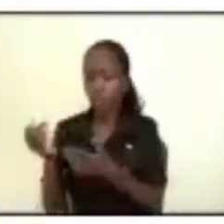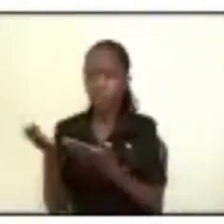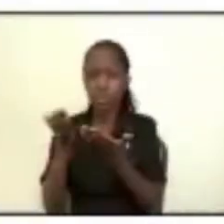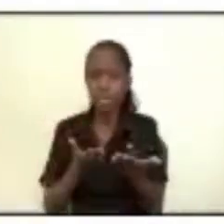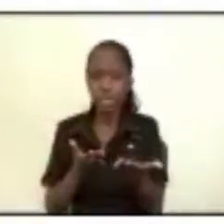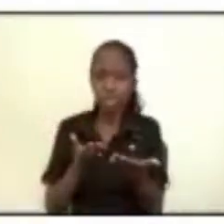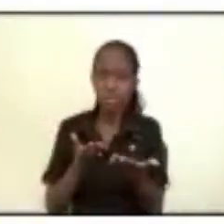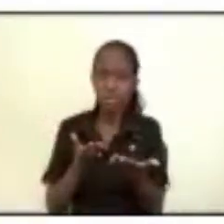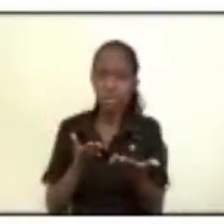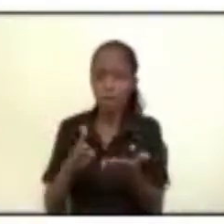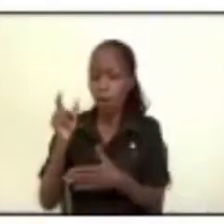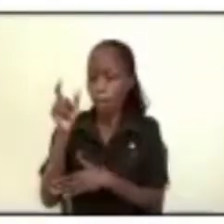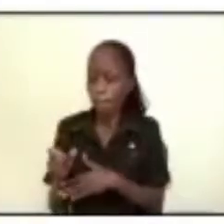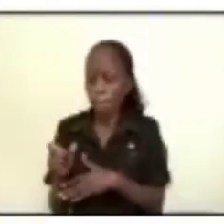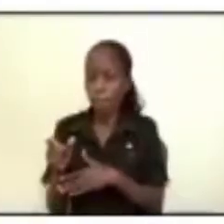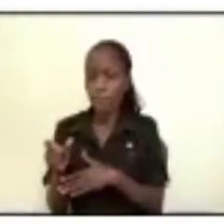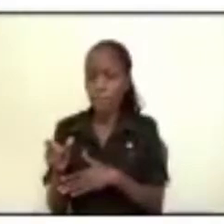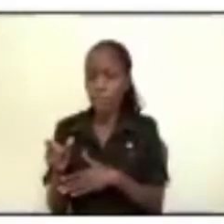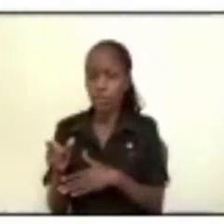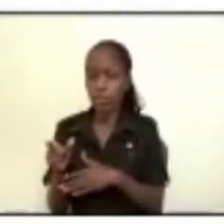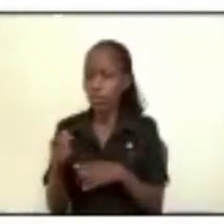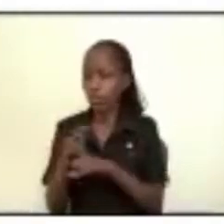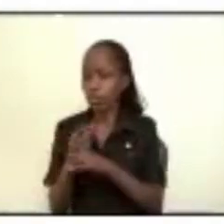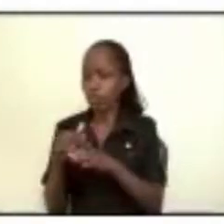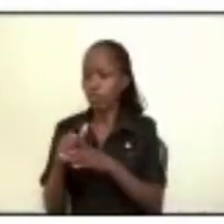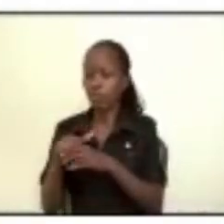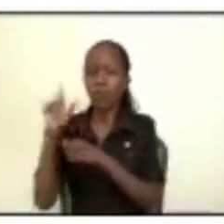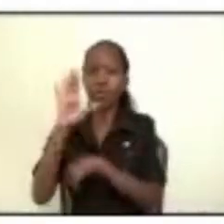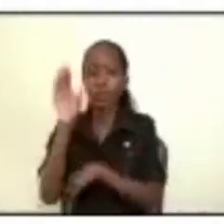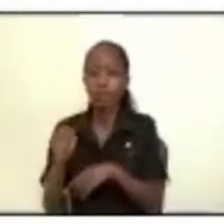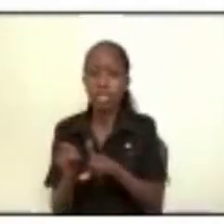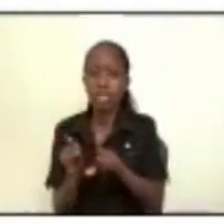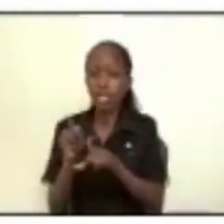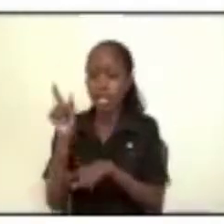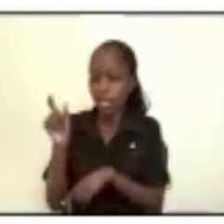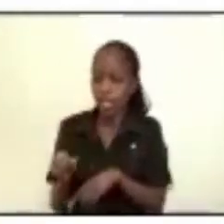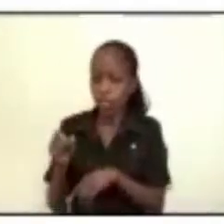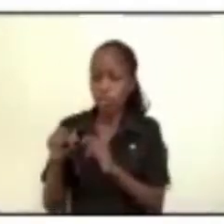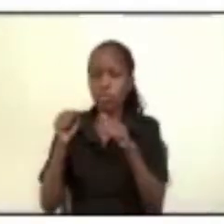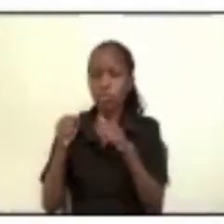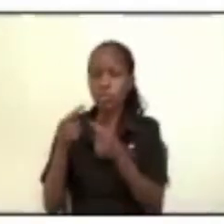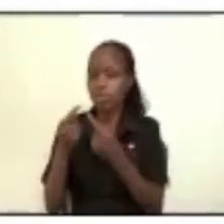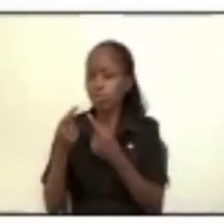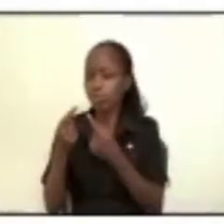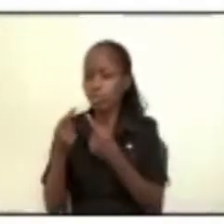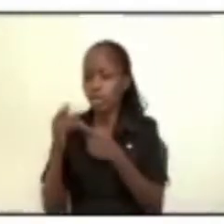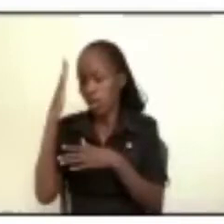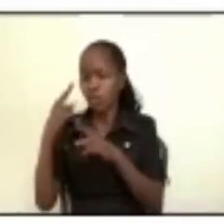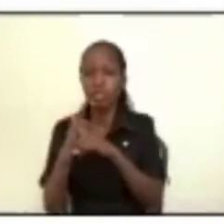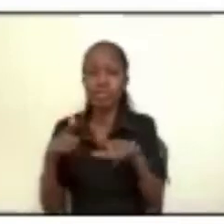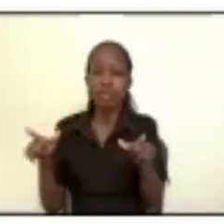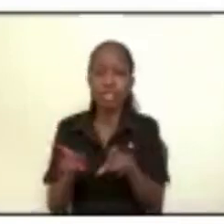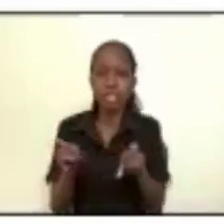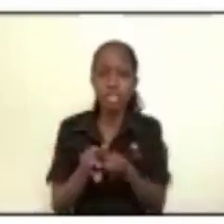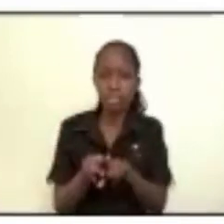you somebody from, a different part of the continent, and this person is multilingual. And then also just thinking about the different languages that we